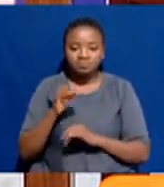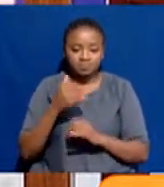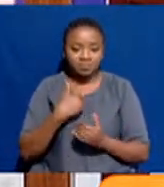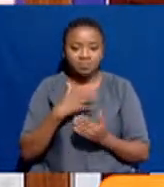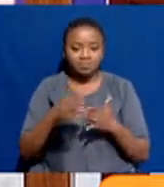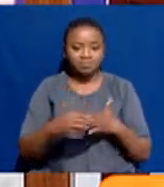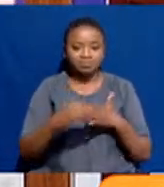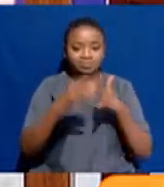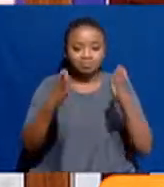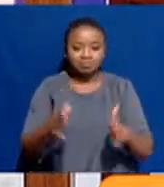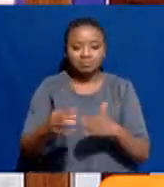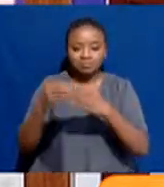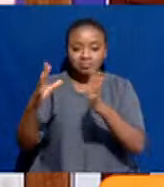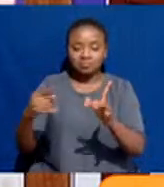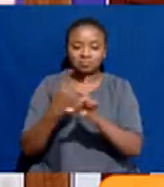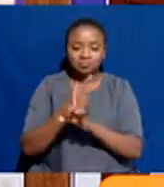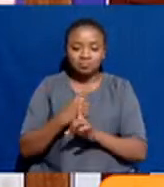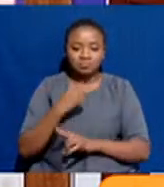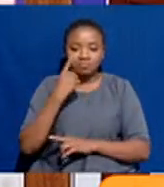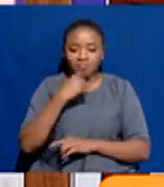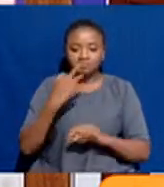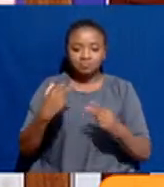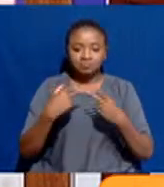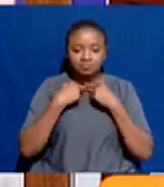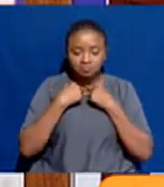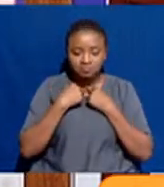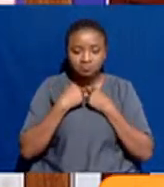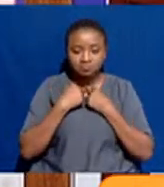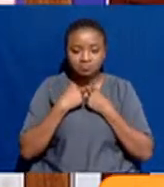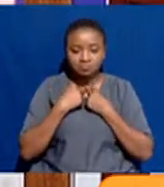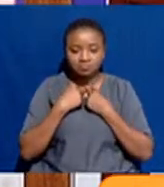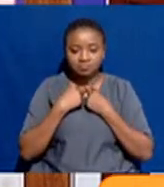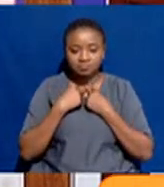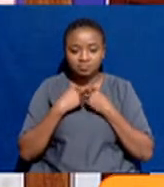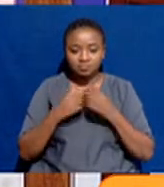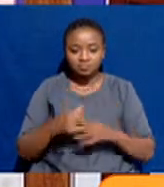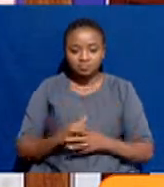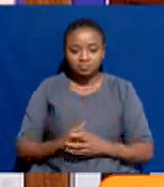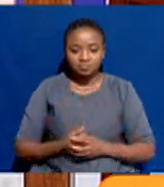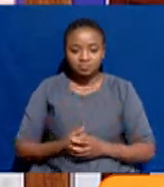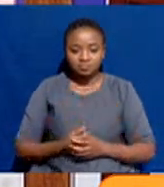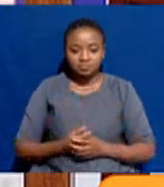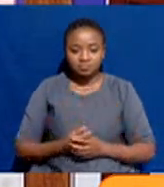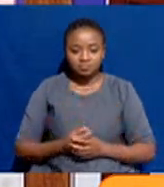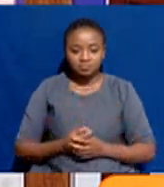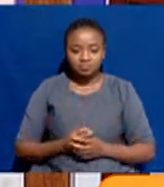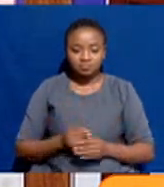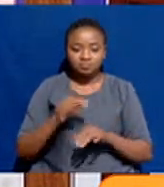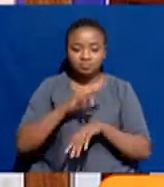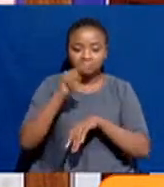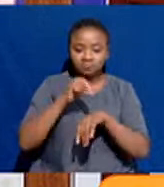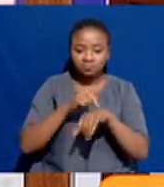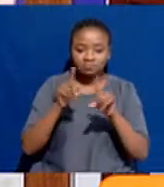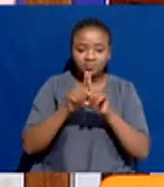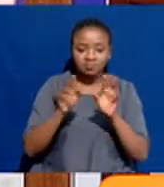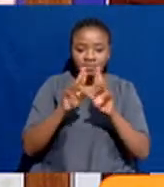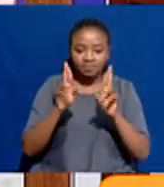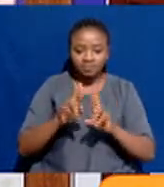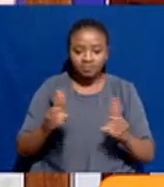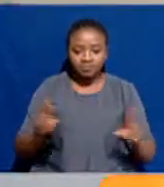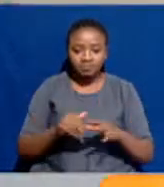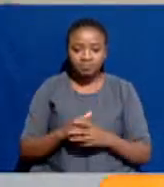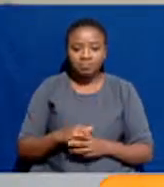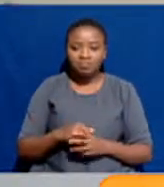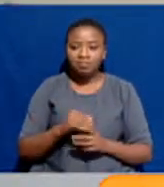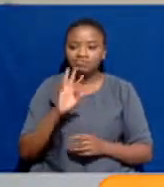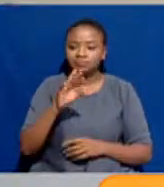leaders who are actually enslaved by those forces, national and international. Yeah. But if it's,